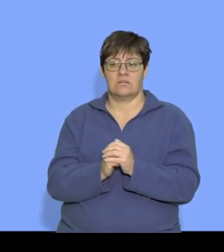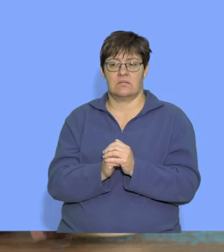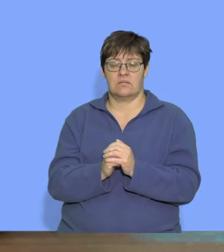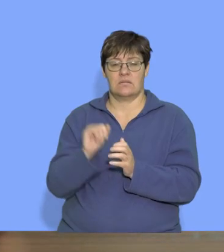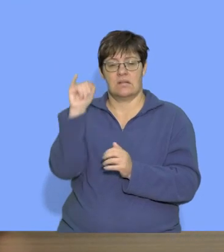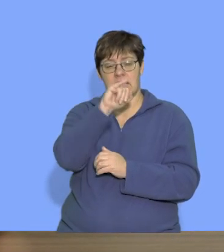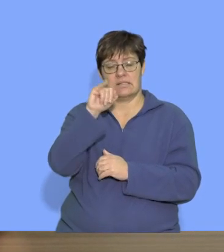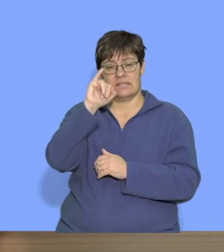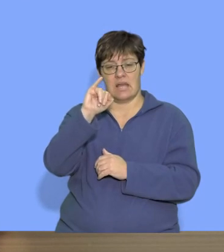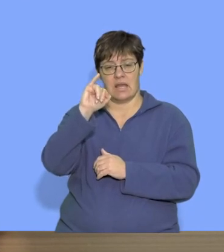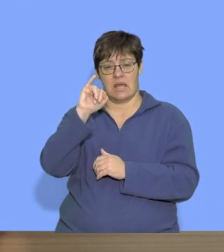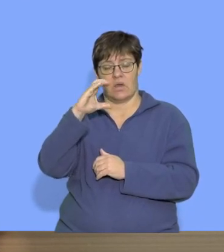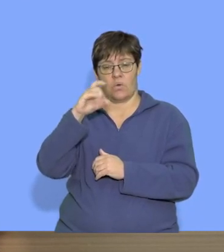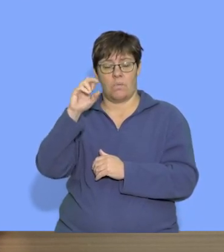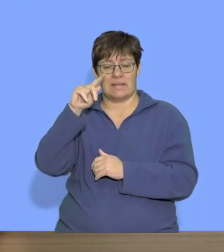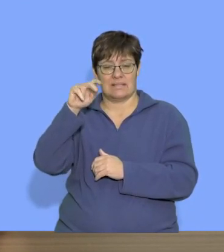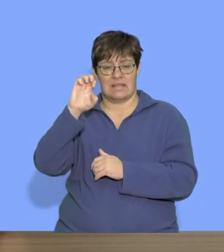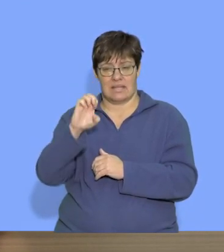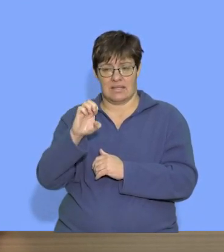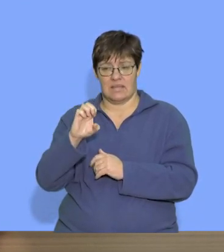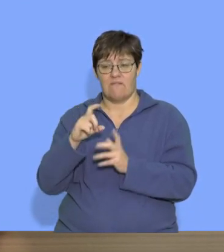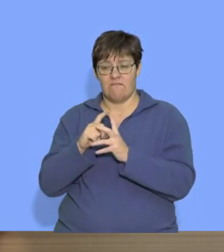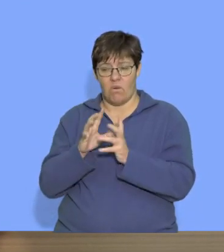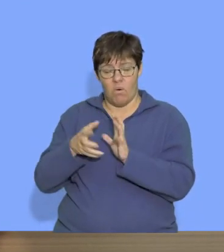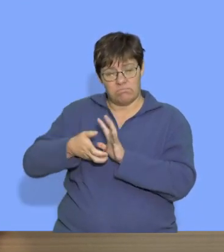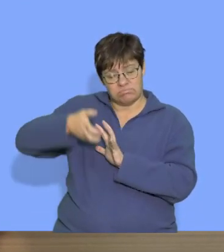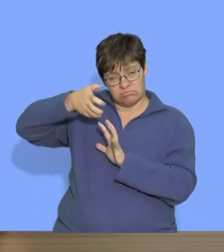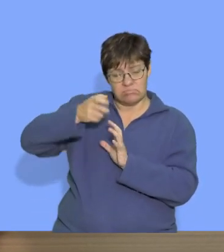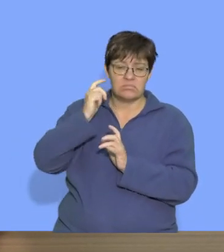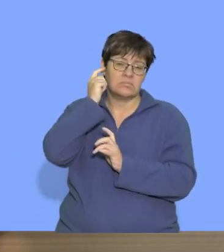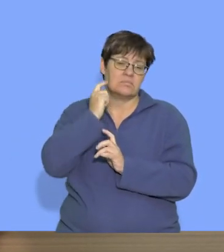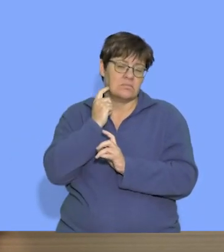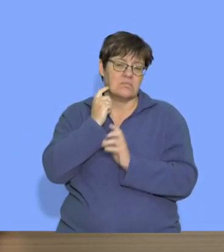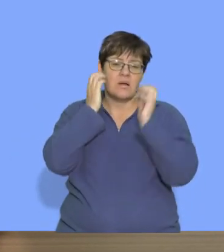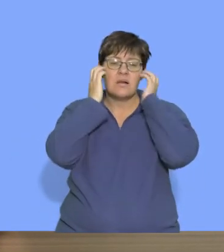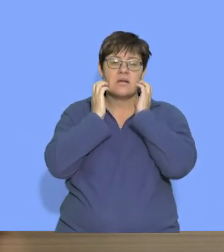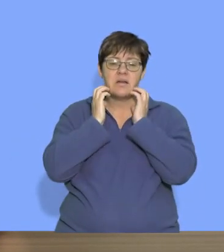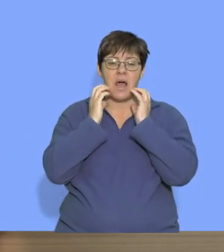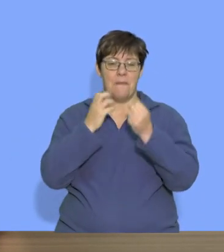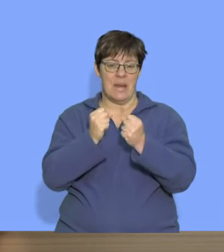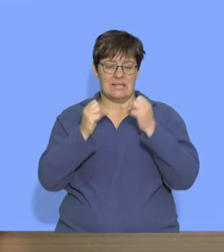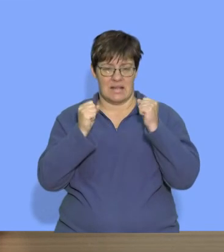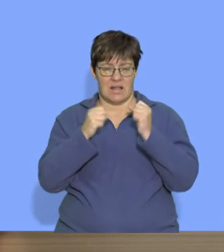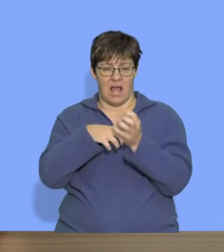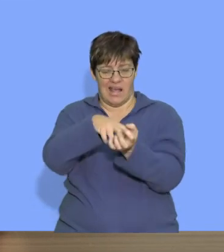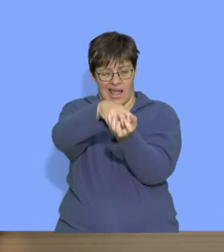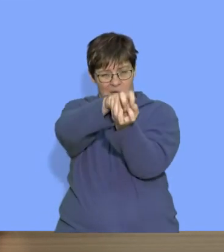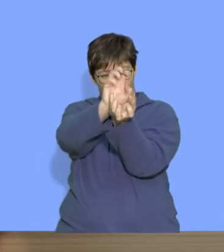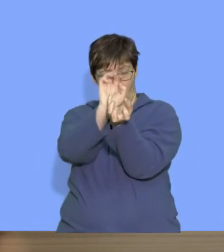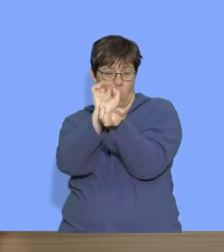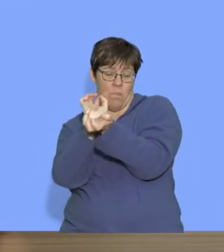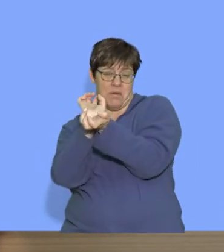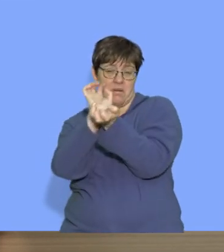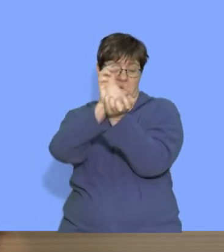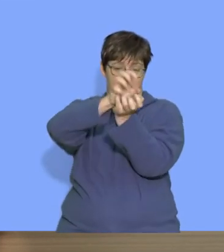as zygomatic arches, which are there for the adaptation and attachment of strong muscles to allow for